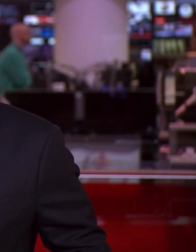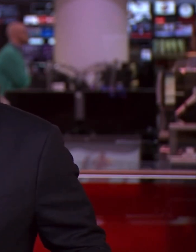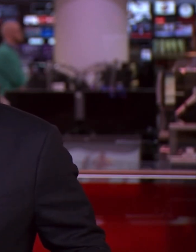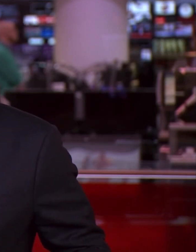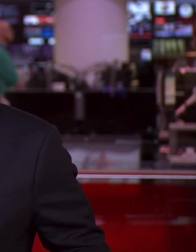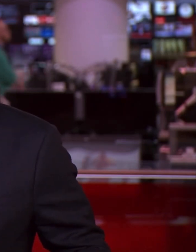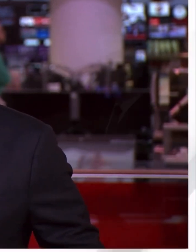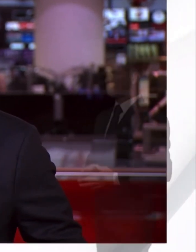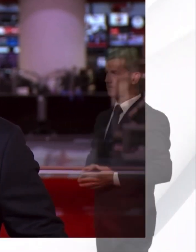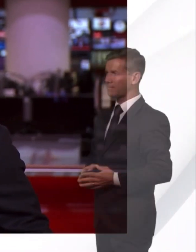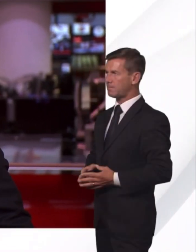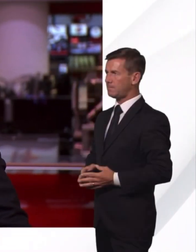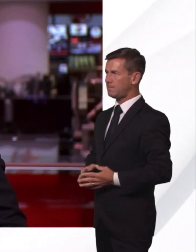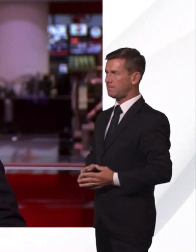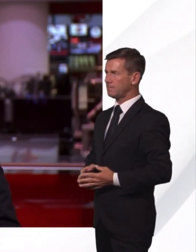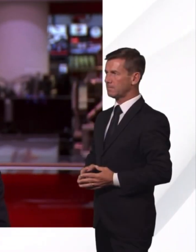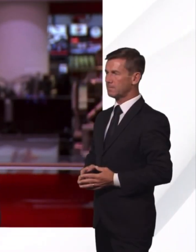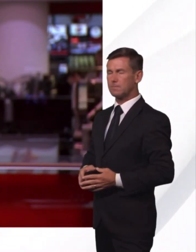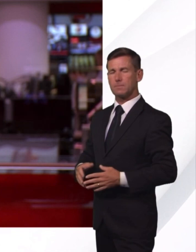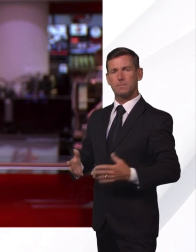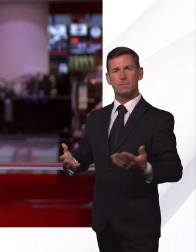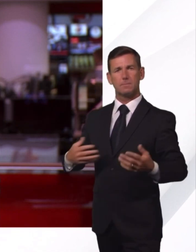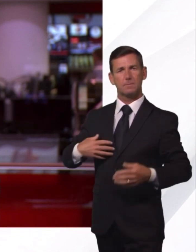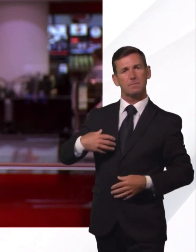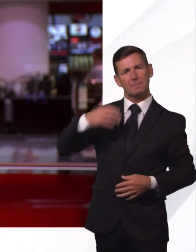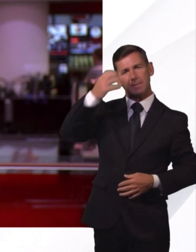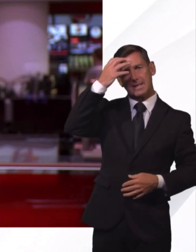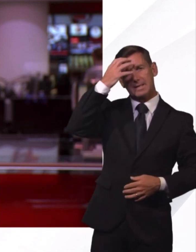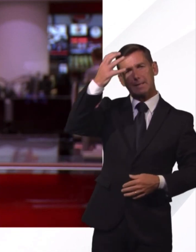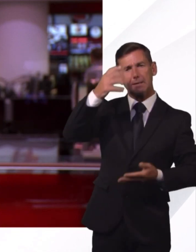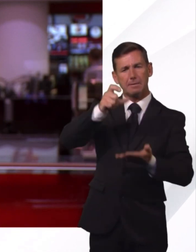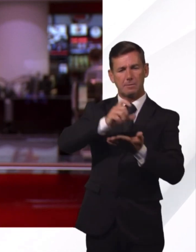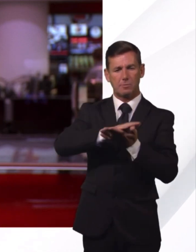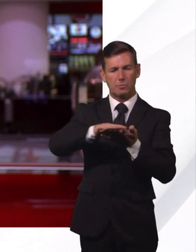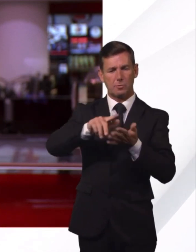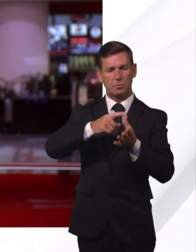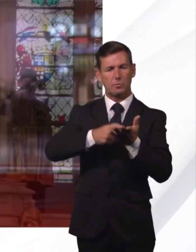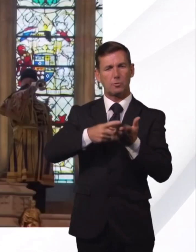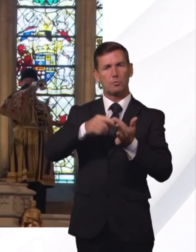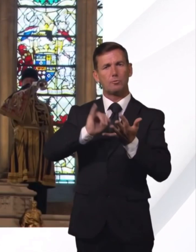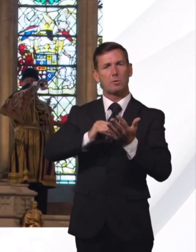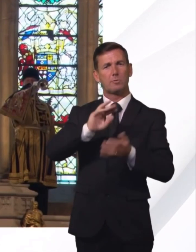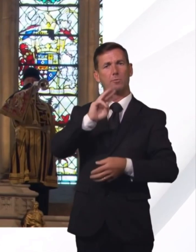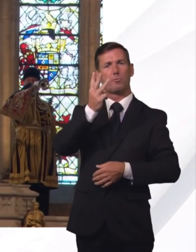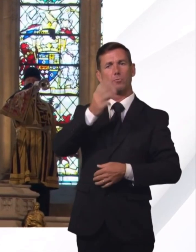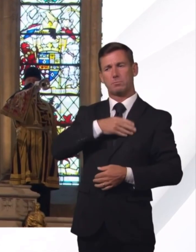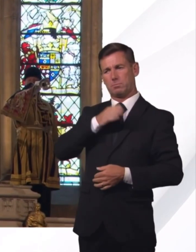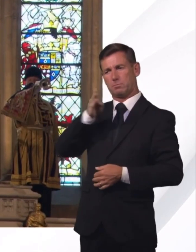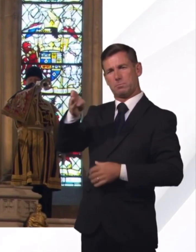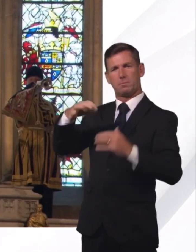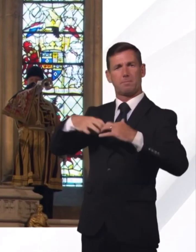King Charles III makes his first visit to the UK Parliament since coming to the throne.